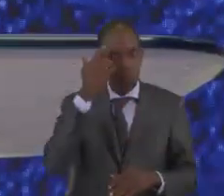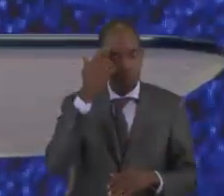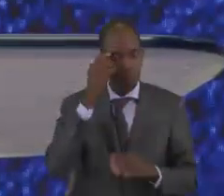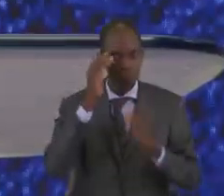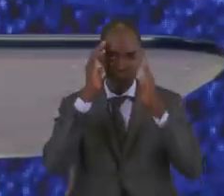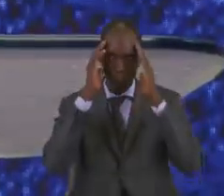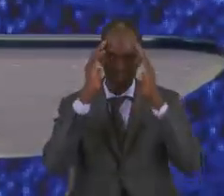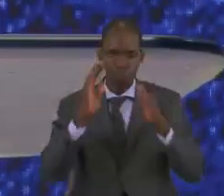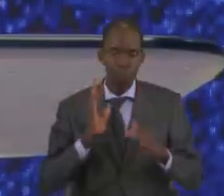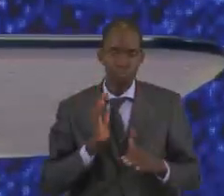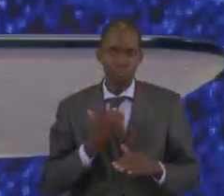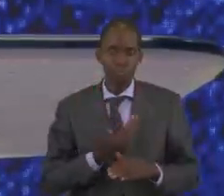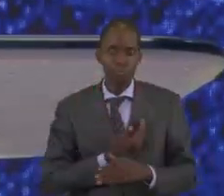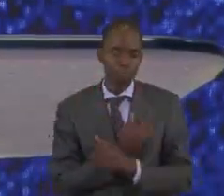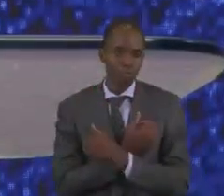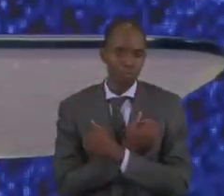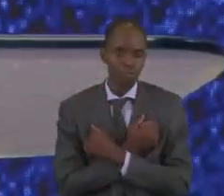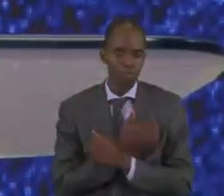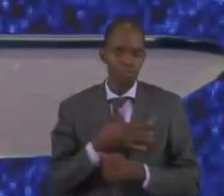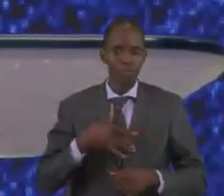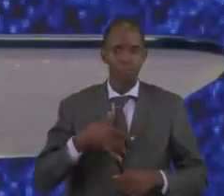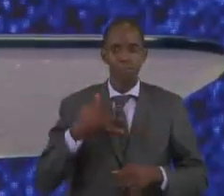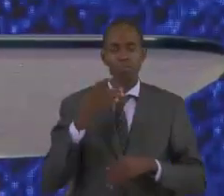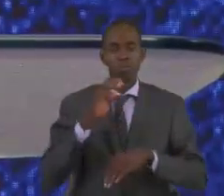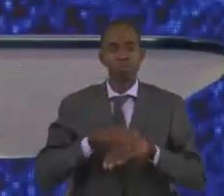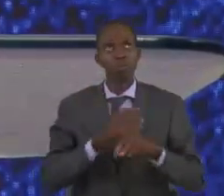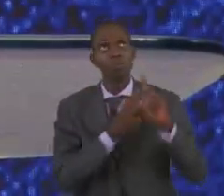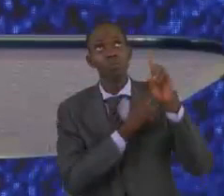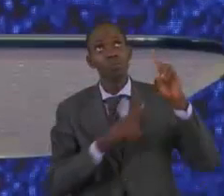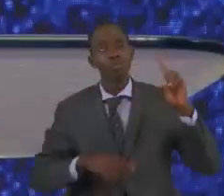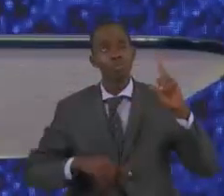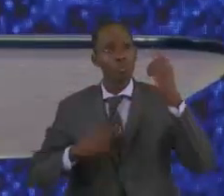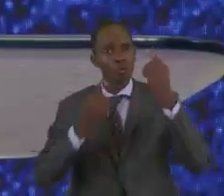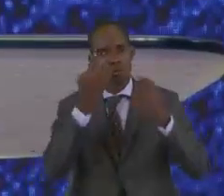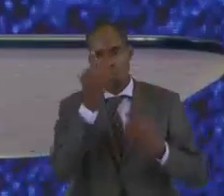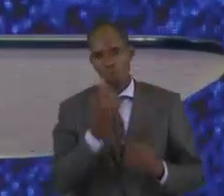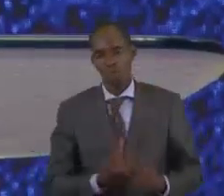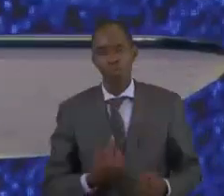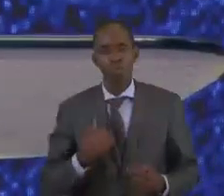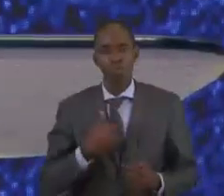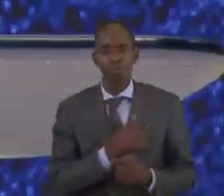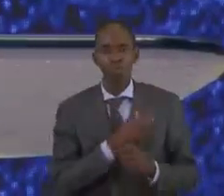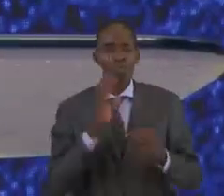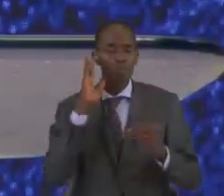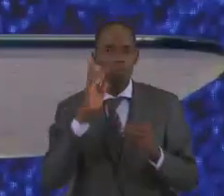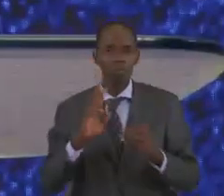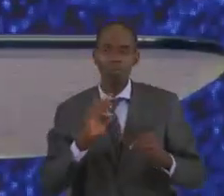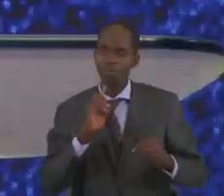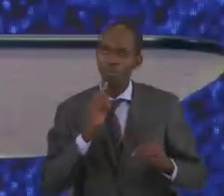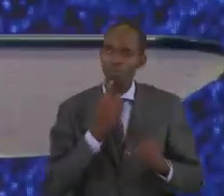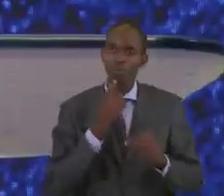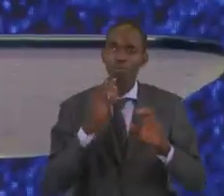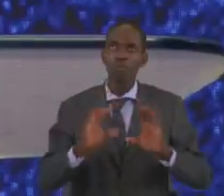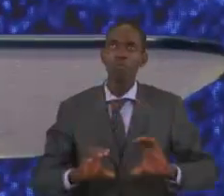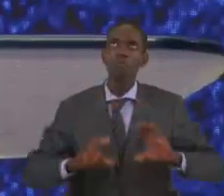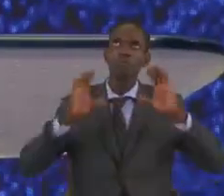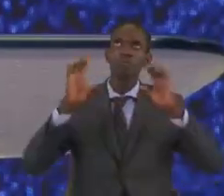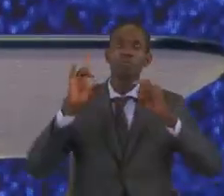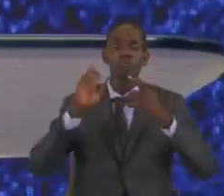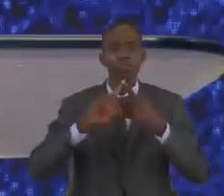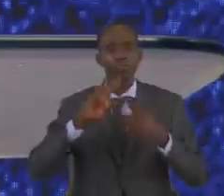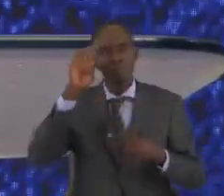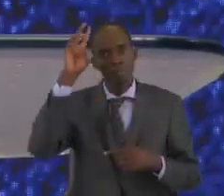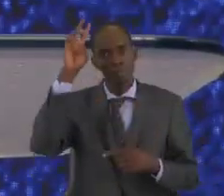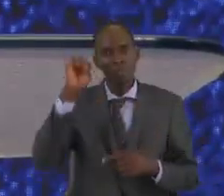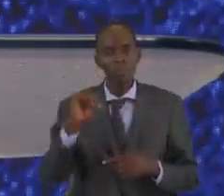affection on the Lord and the Lord alone. We're devoted to him. We're committed to him. We're consecrated to